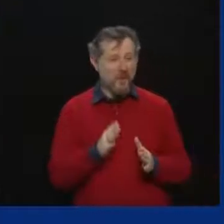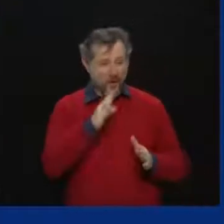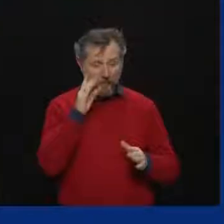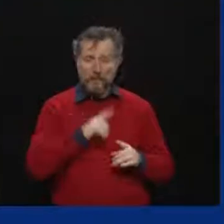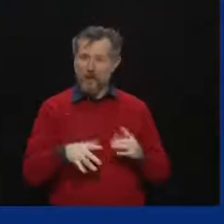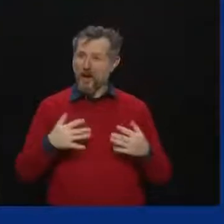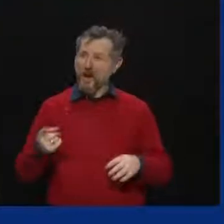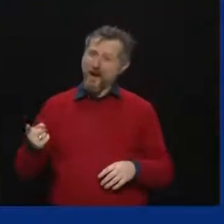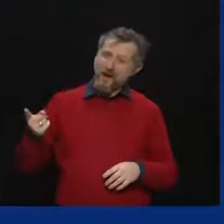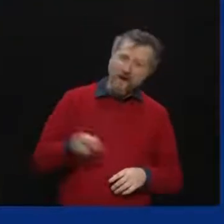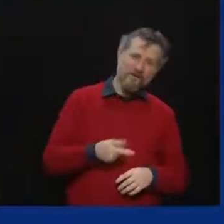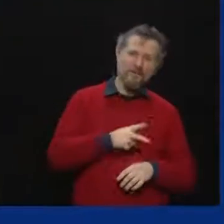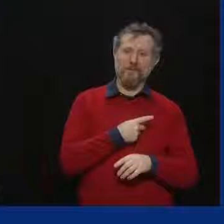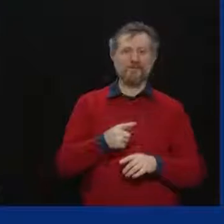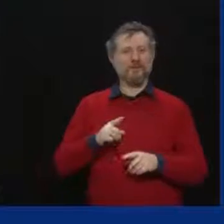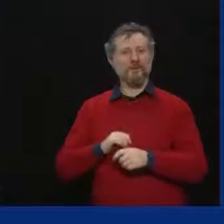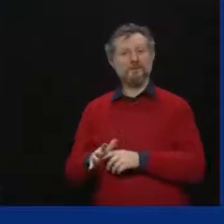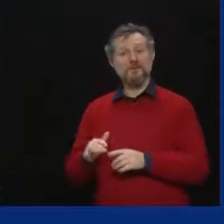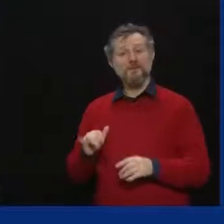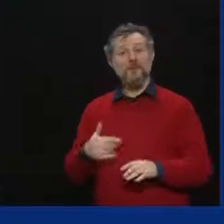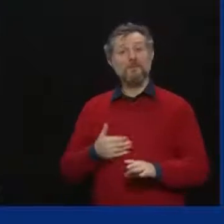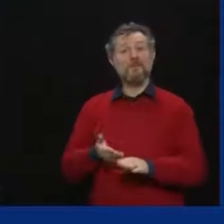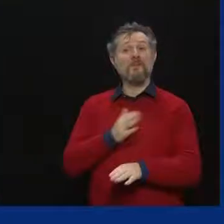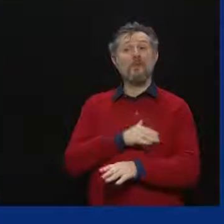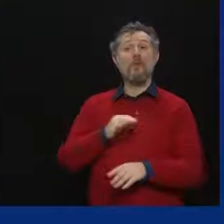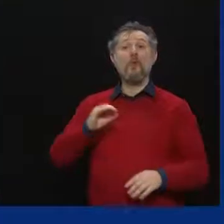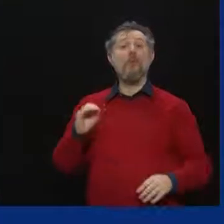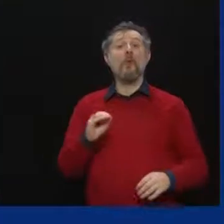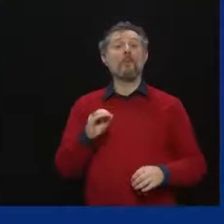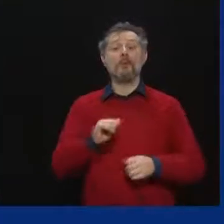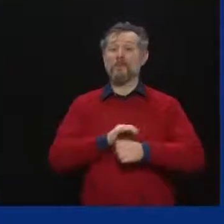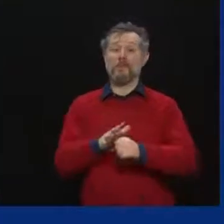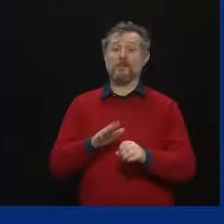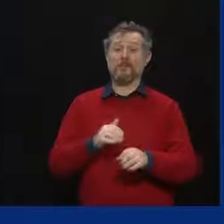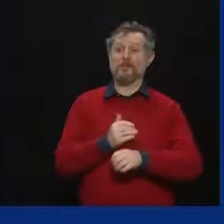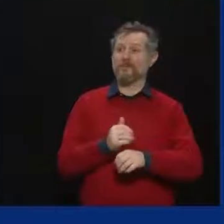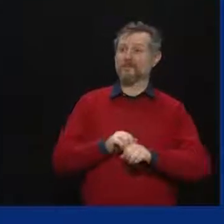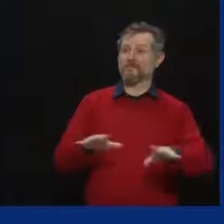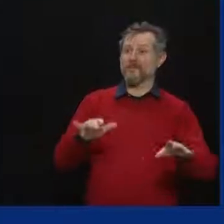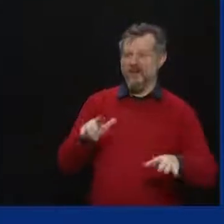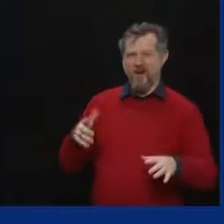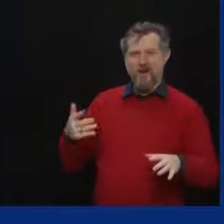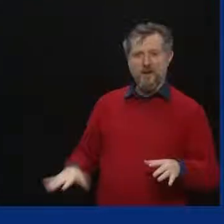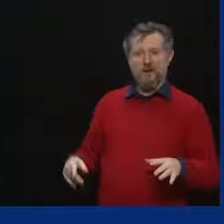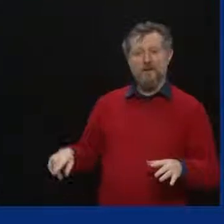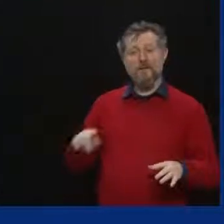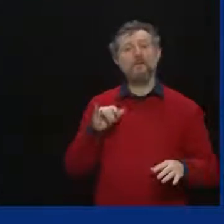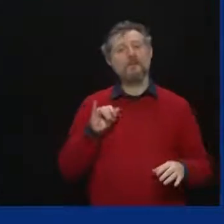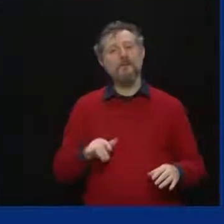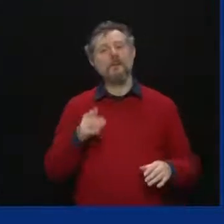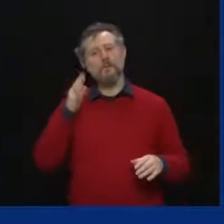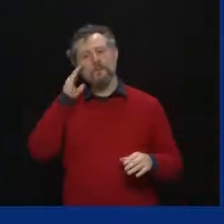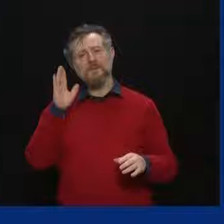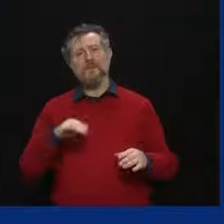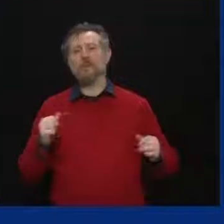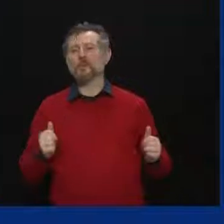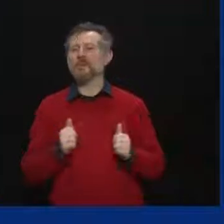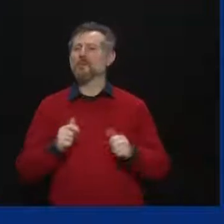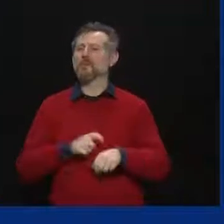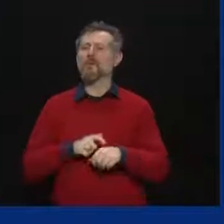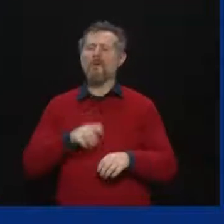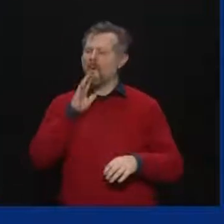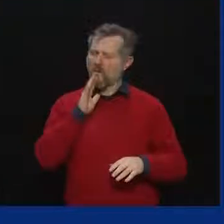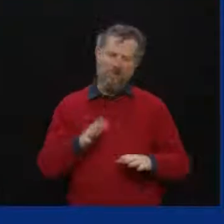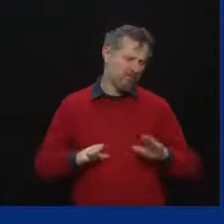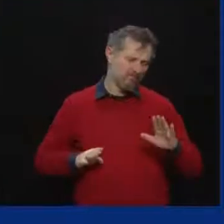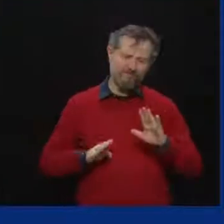before this Omicron surge hits upstate. So we knew the winter surge was coming. We've been talking about this. That's one of the reasons